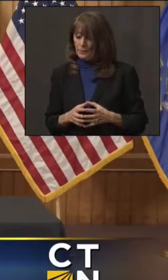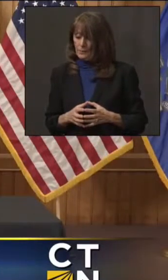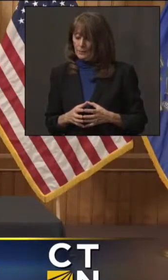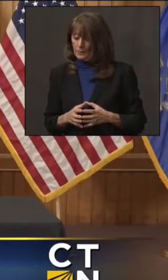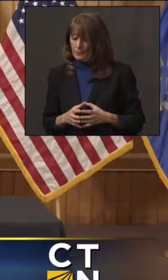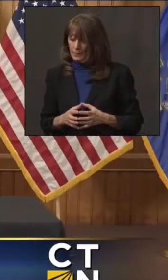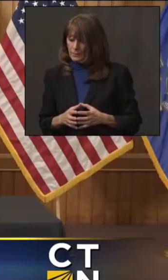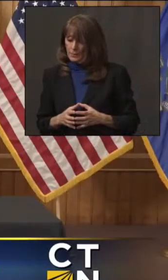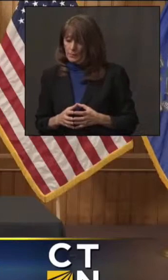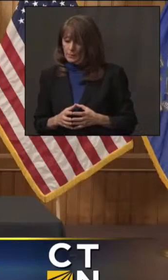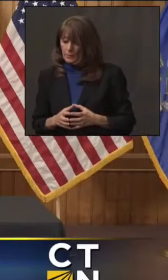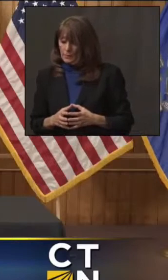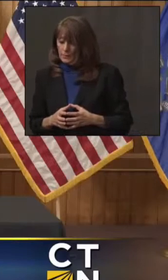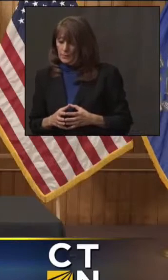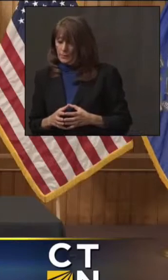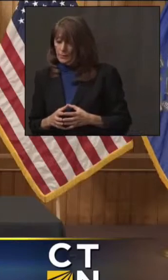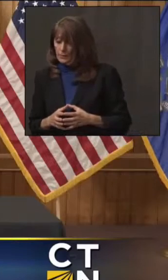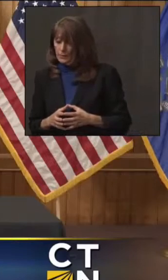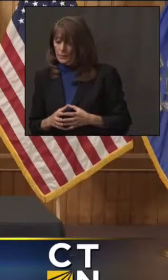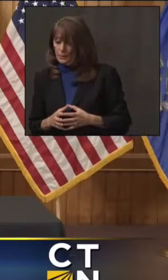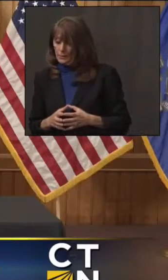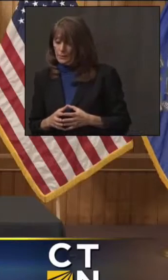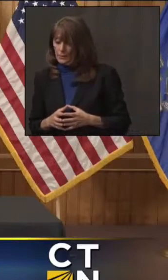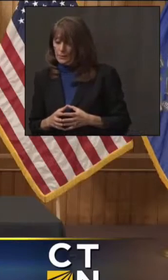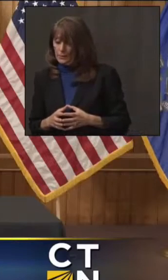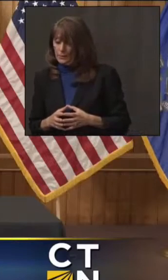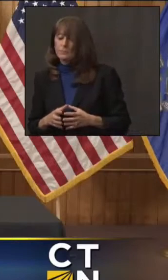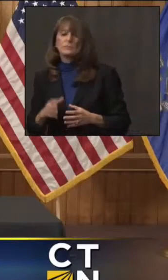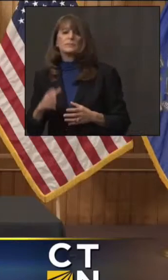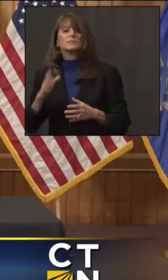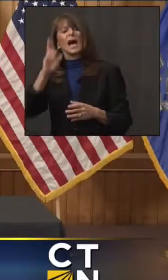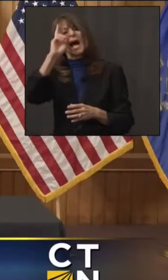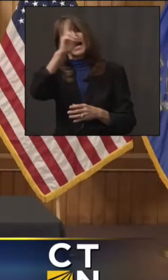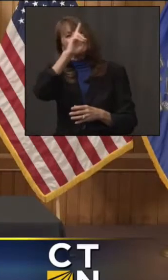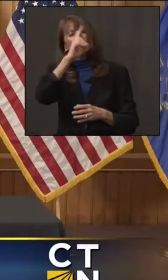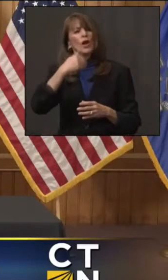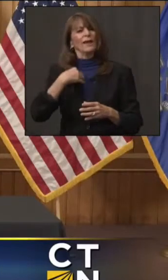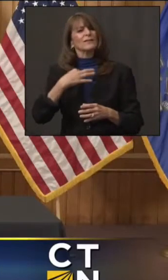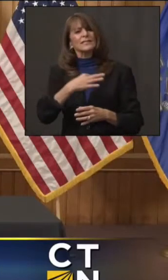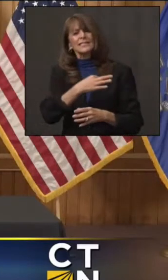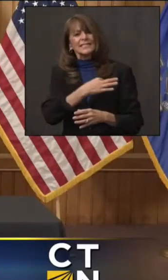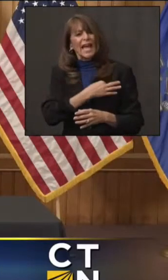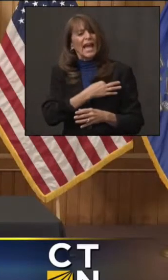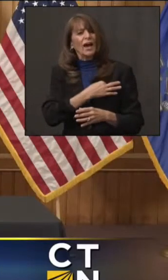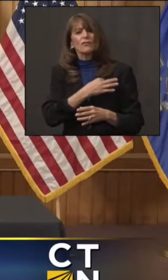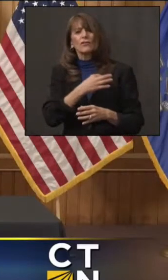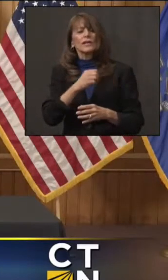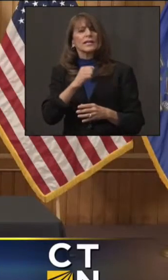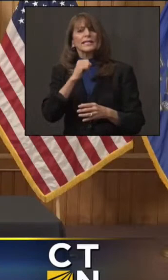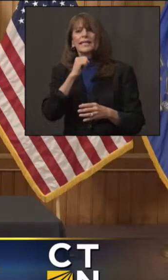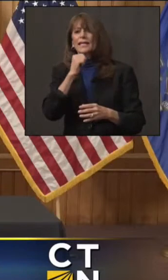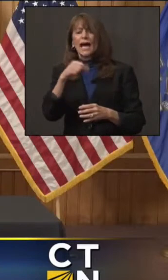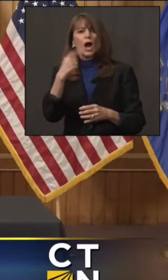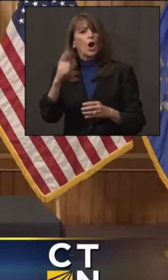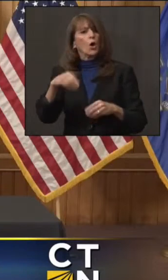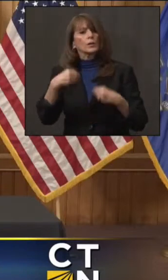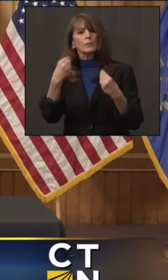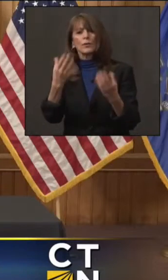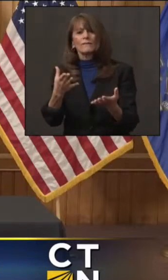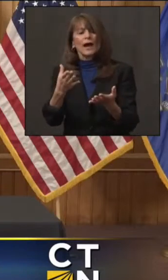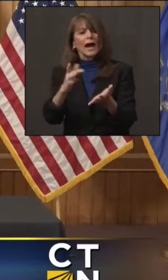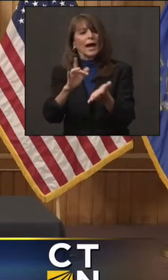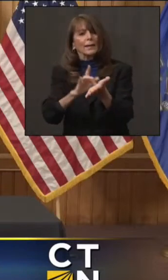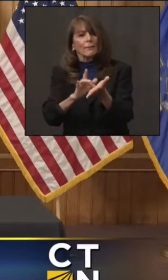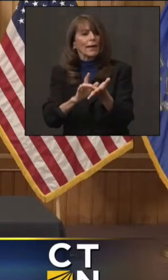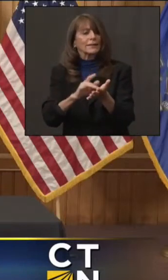there are also a lot of folks that don't provide medical care that are intricate to any hospital's